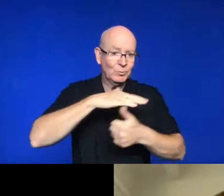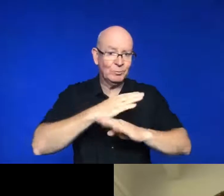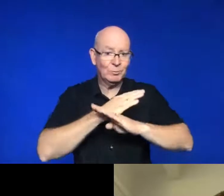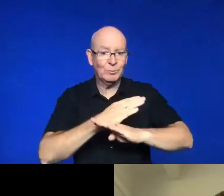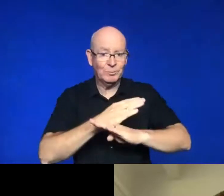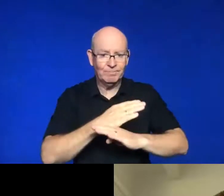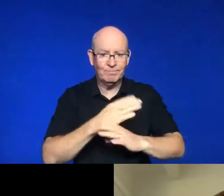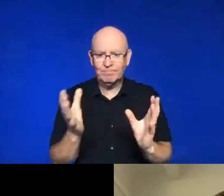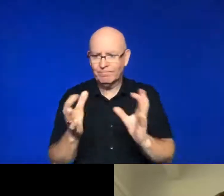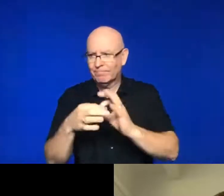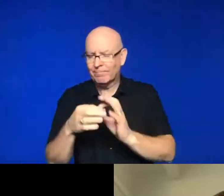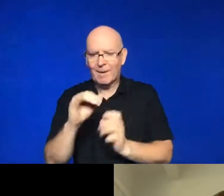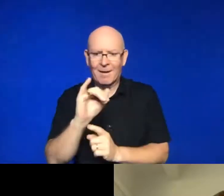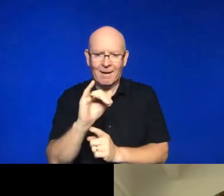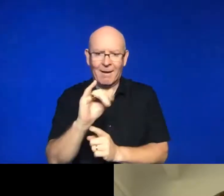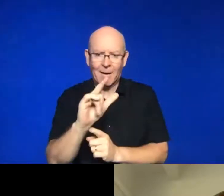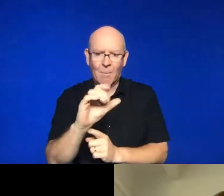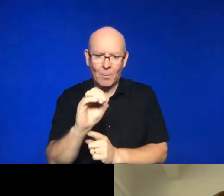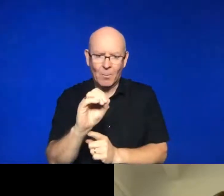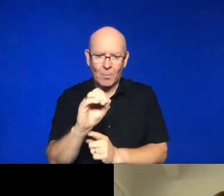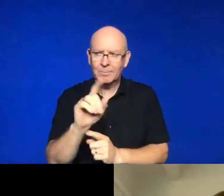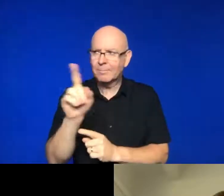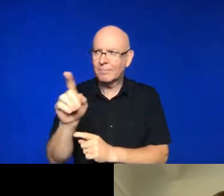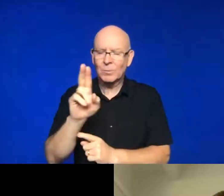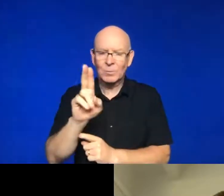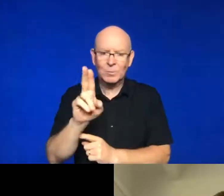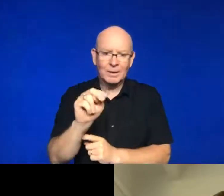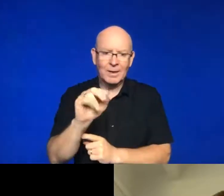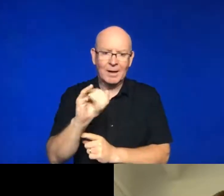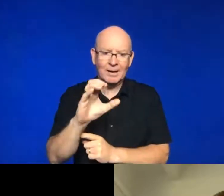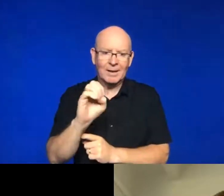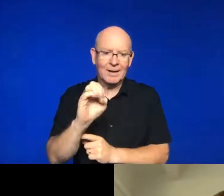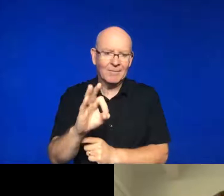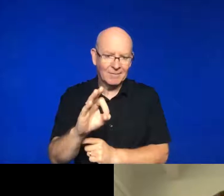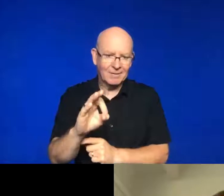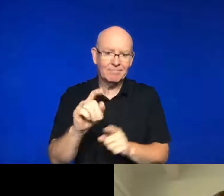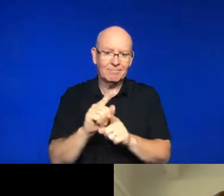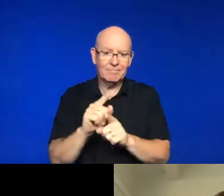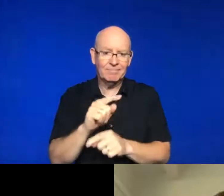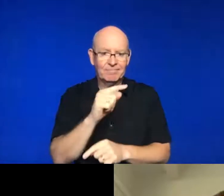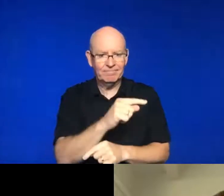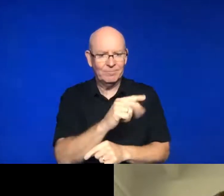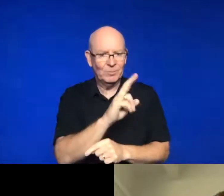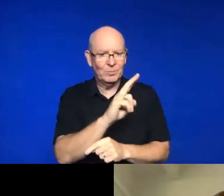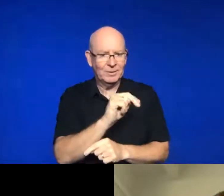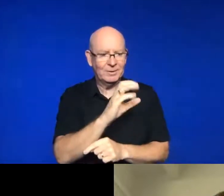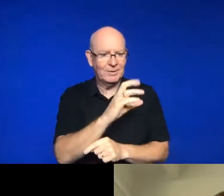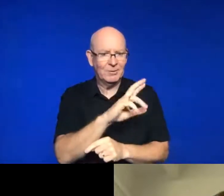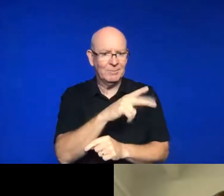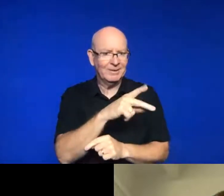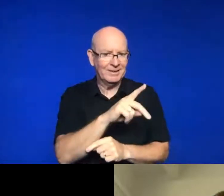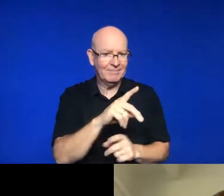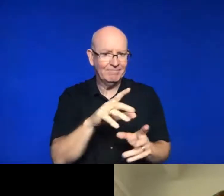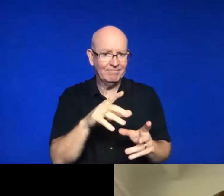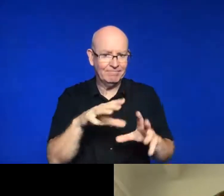it means, social protection for people with disabilities in general, and what are perhaps lessons that we have to